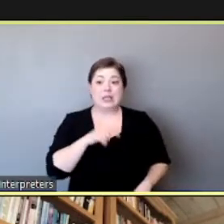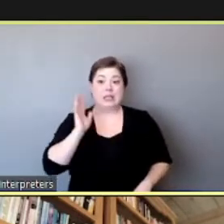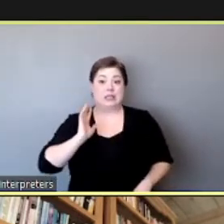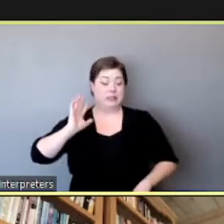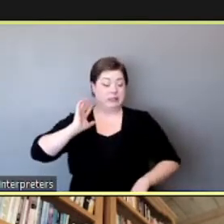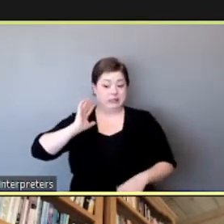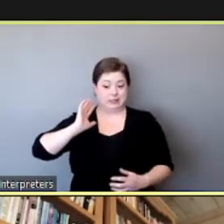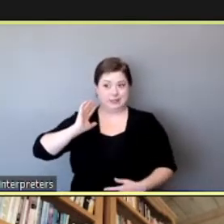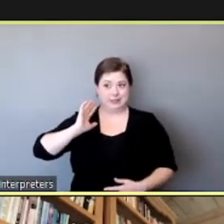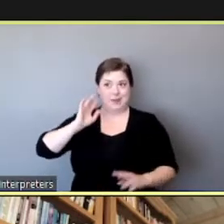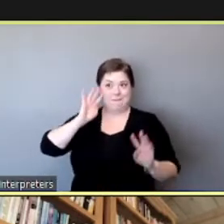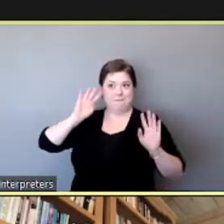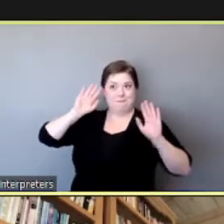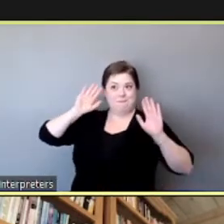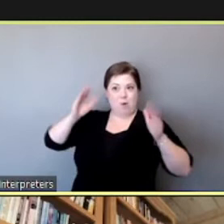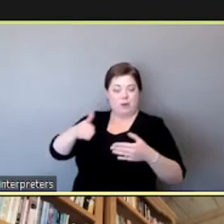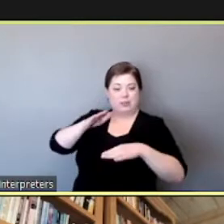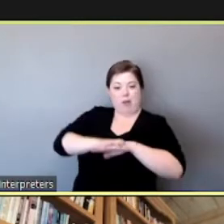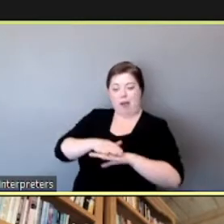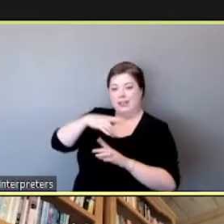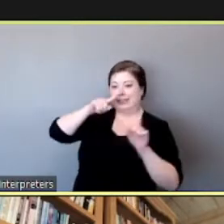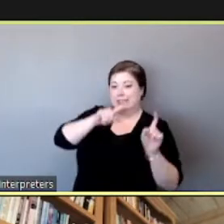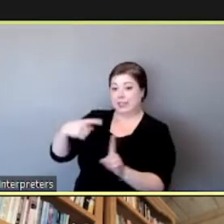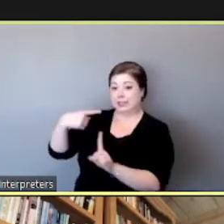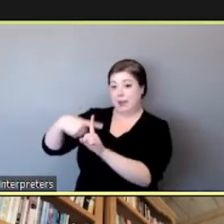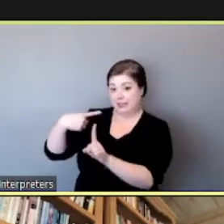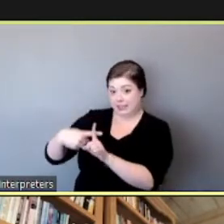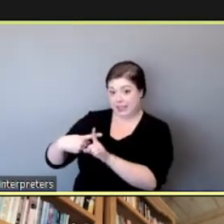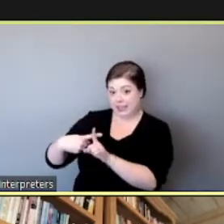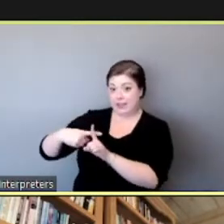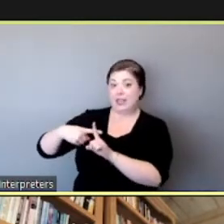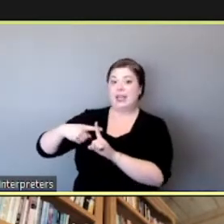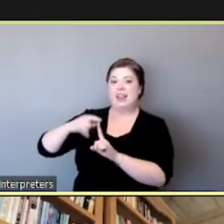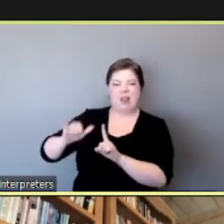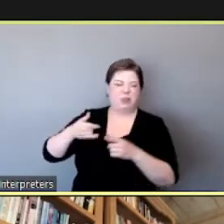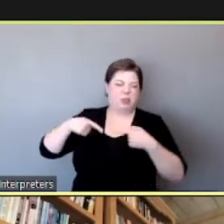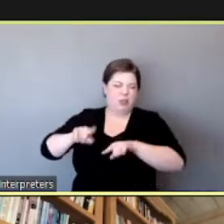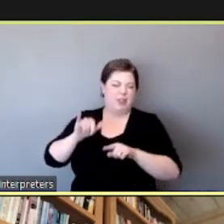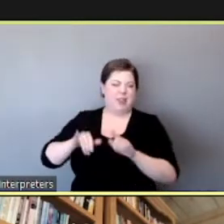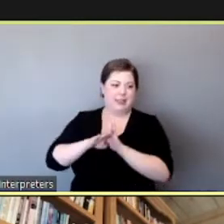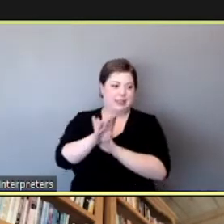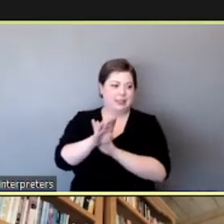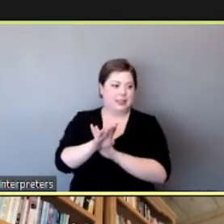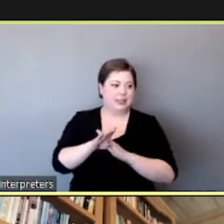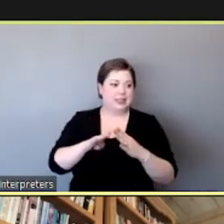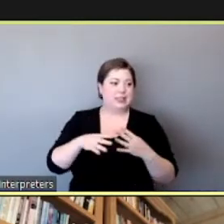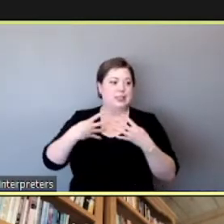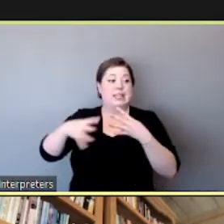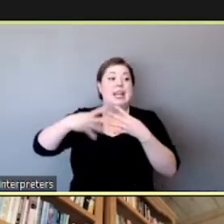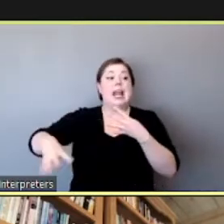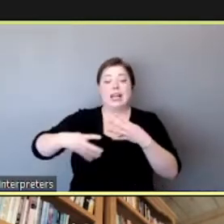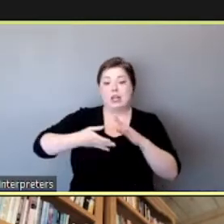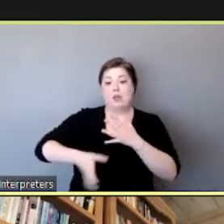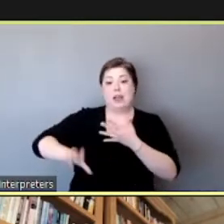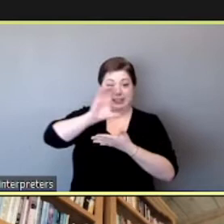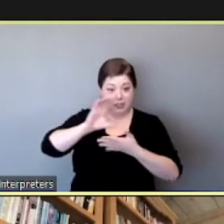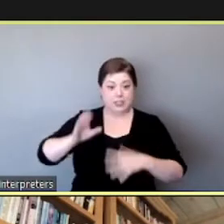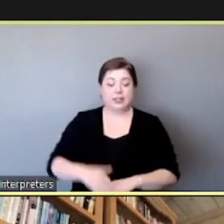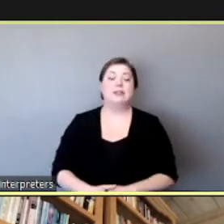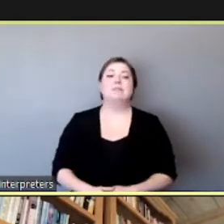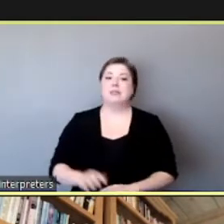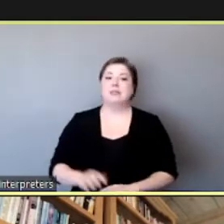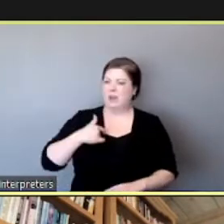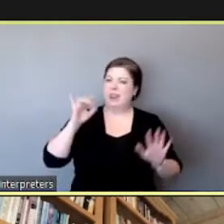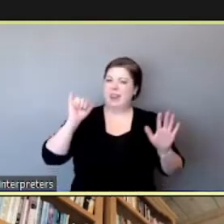positively focused on test positivity. It was in the gating criteria. Originally, we didn't want it above 5%. We relaxed that